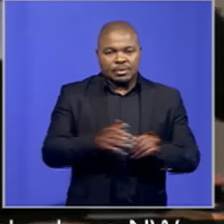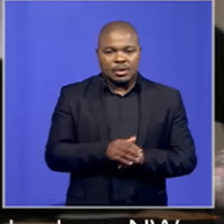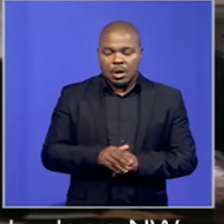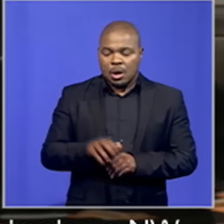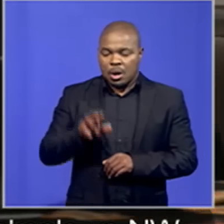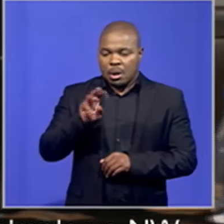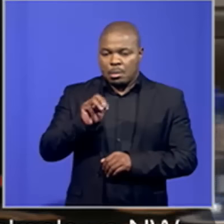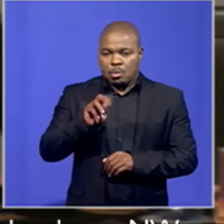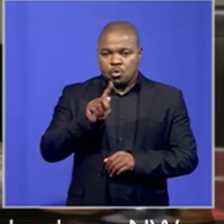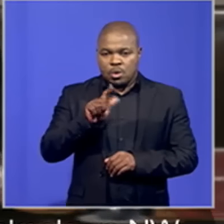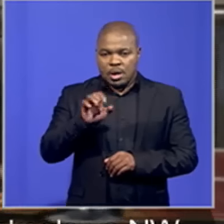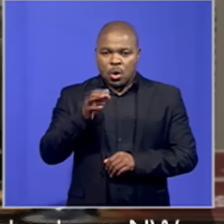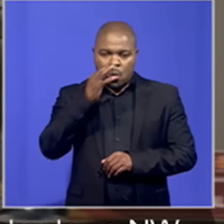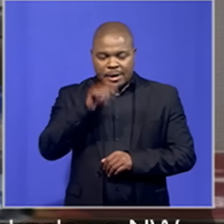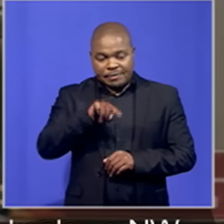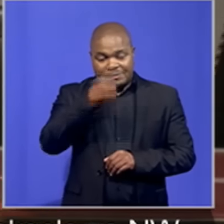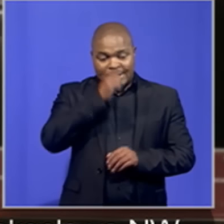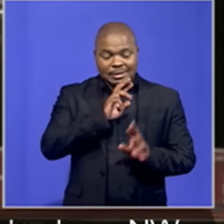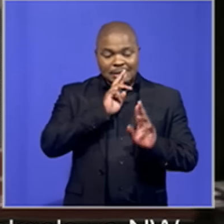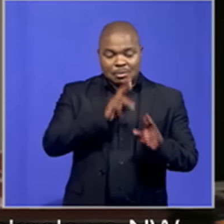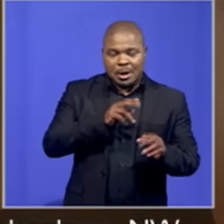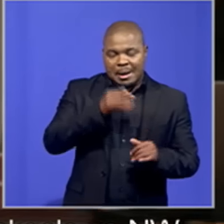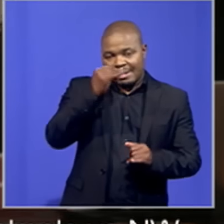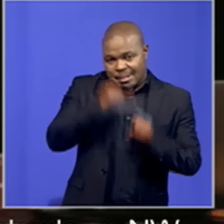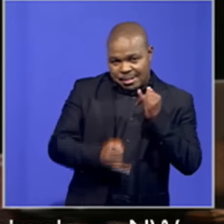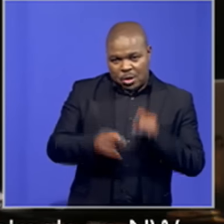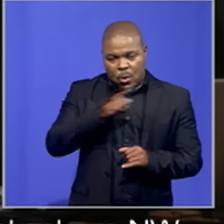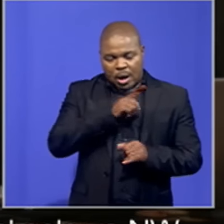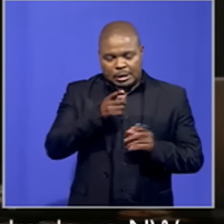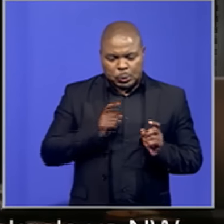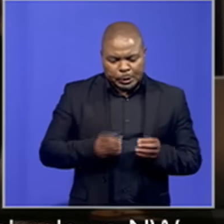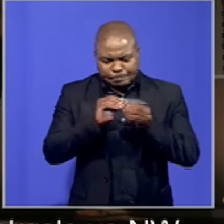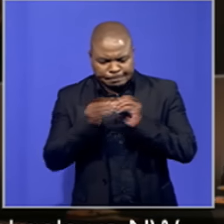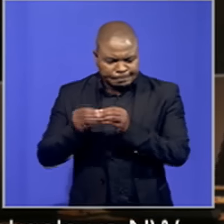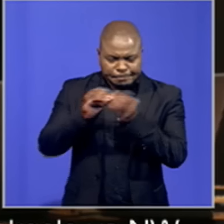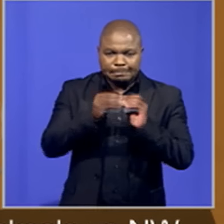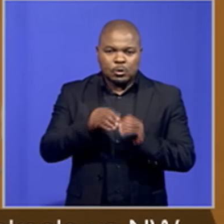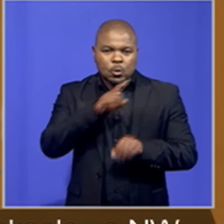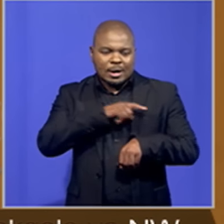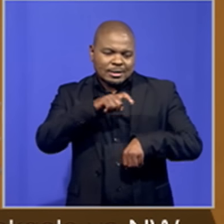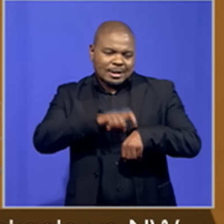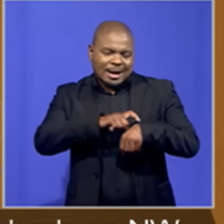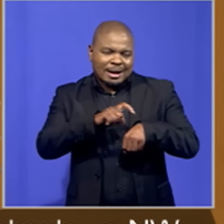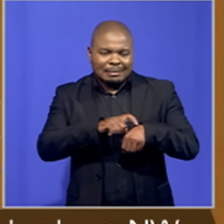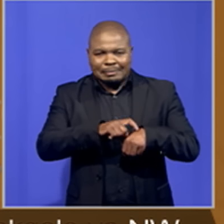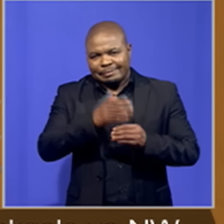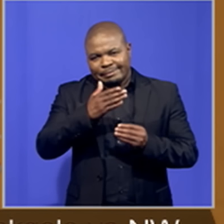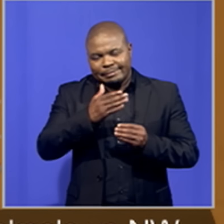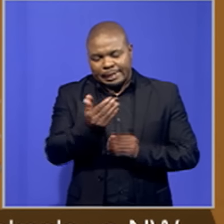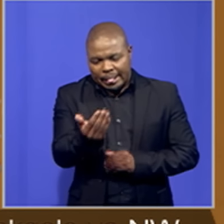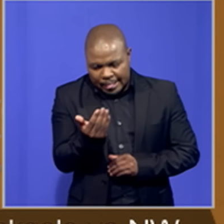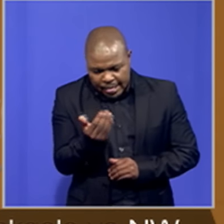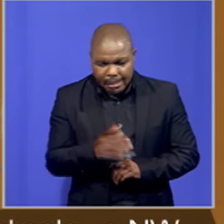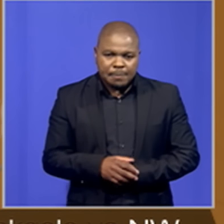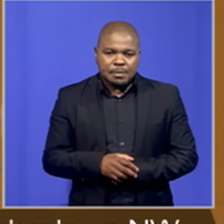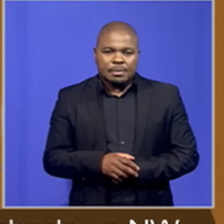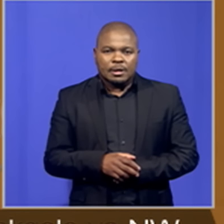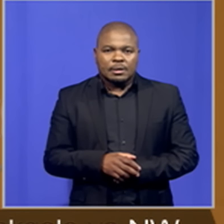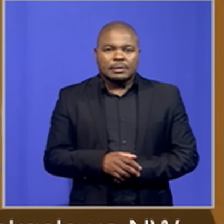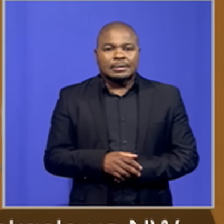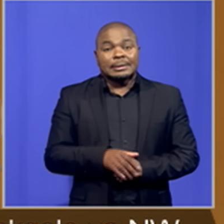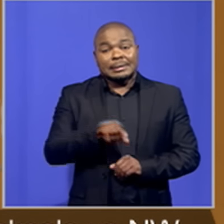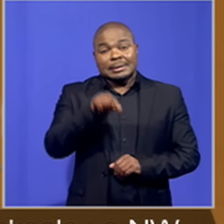diphoso mo pegelong ya ntlha le gore o ne itlhaganeletse go ikonosetsa ka ntlha fana pitlagantswe ke nako. That was based